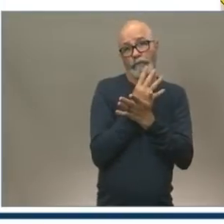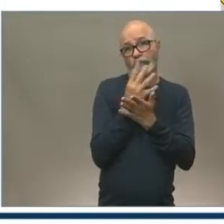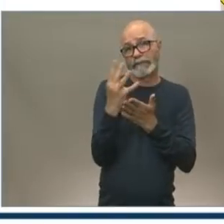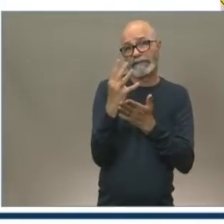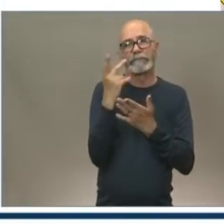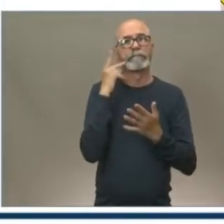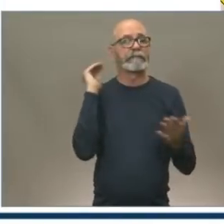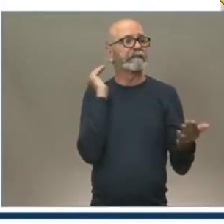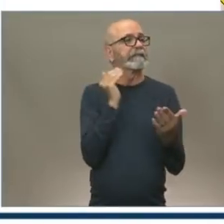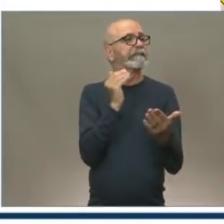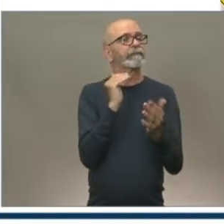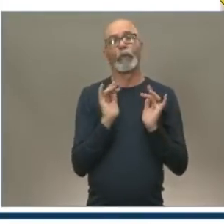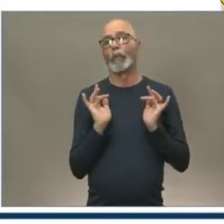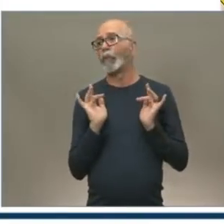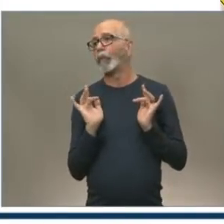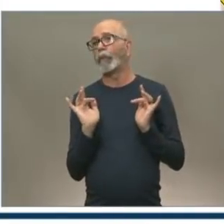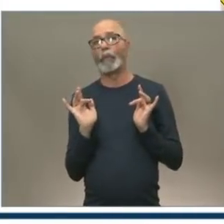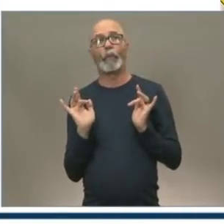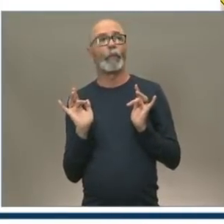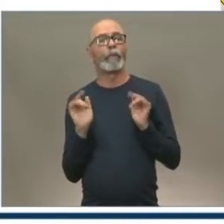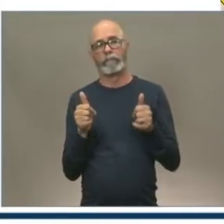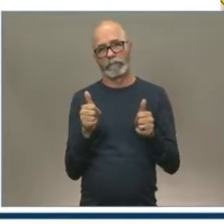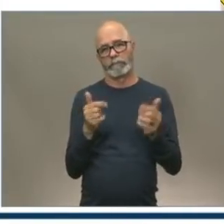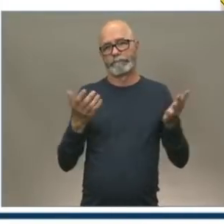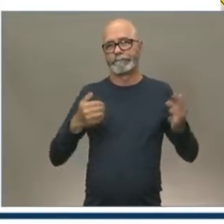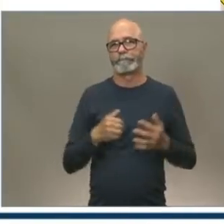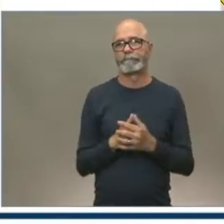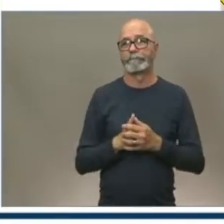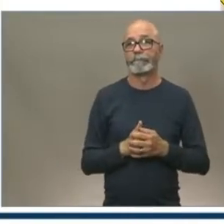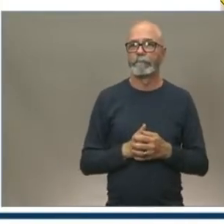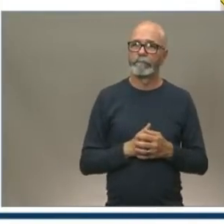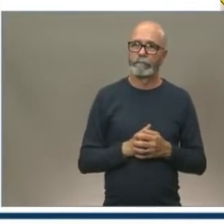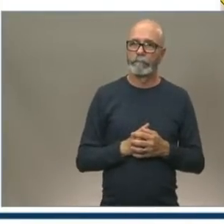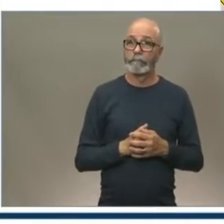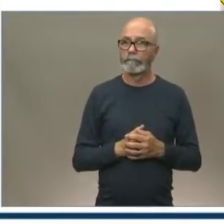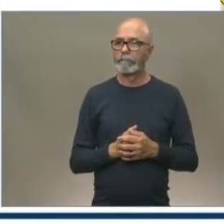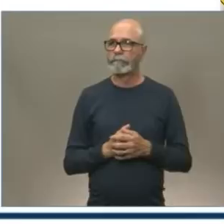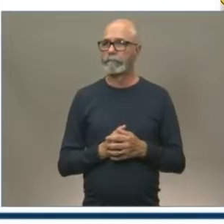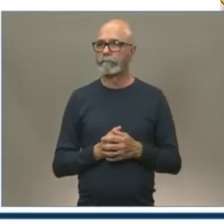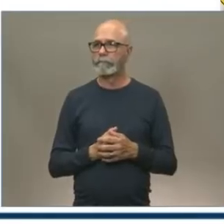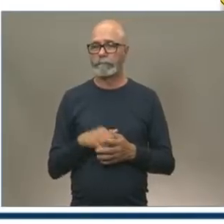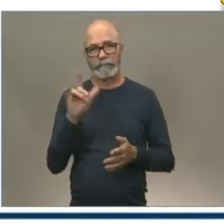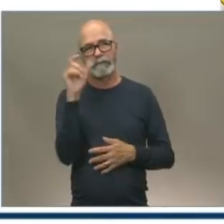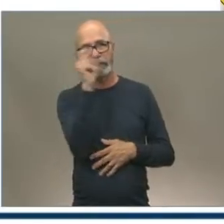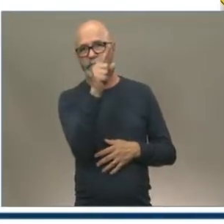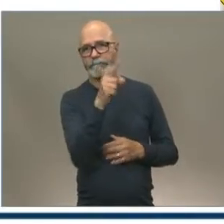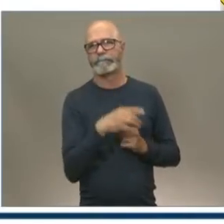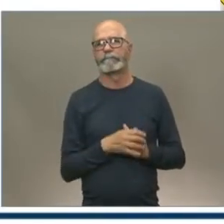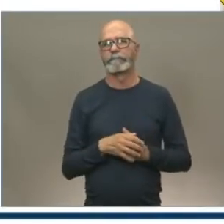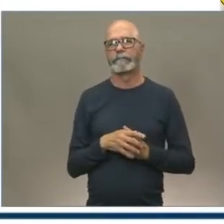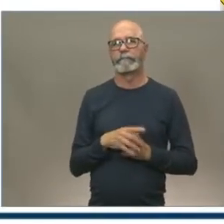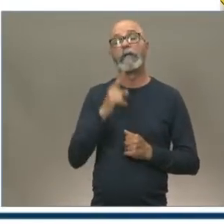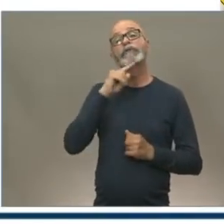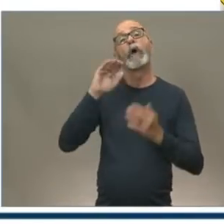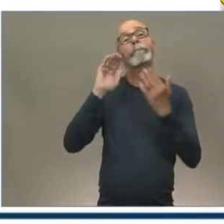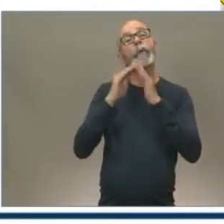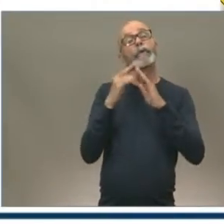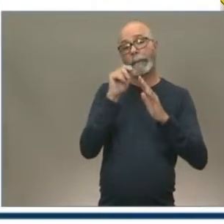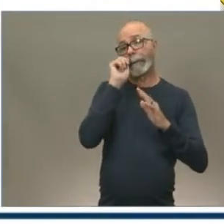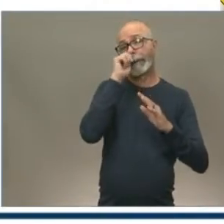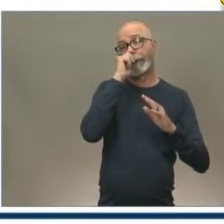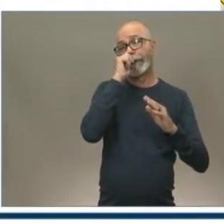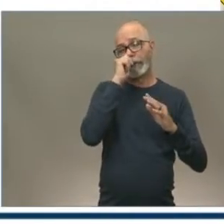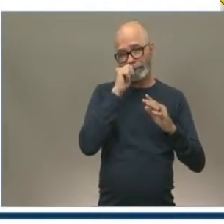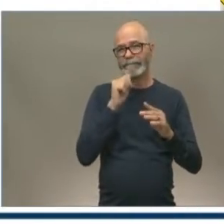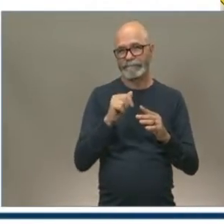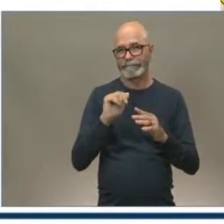go ahead with your follow-up. Thank you. Regarding the community testing that will be done or